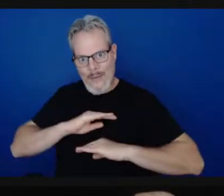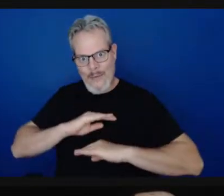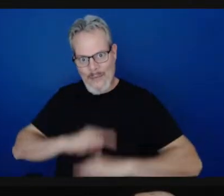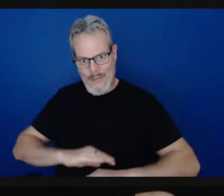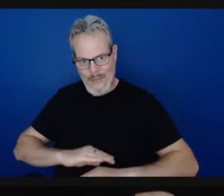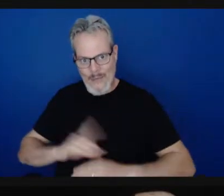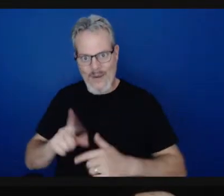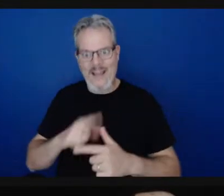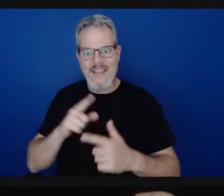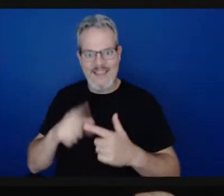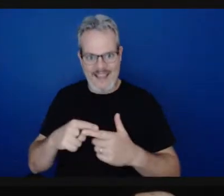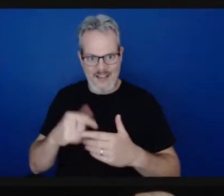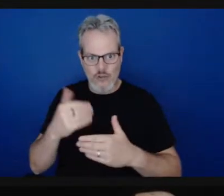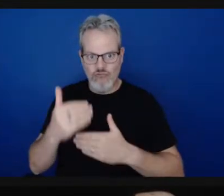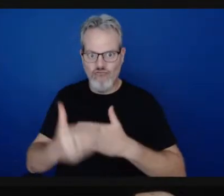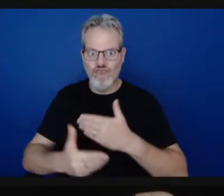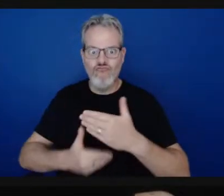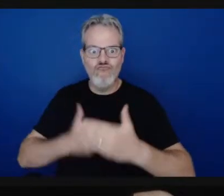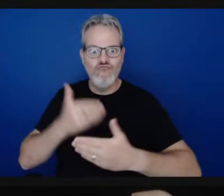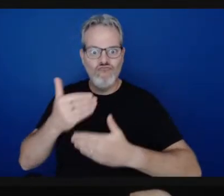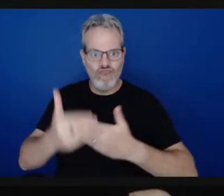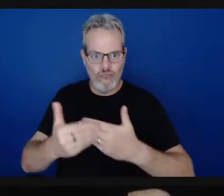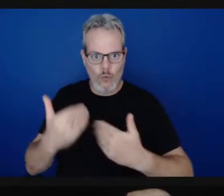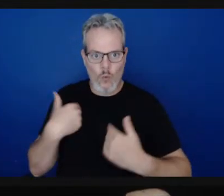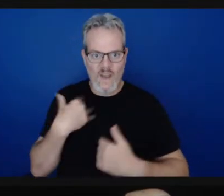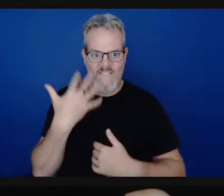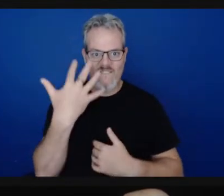with a fury. There are 5 hikes.